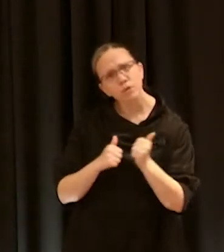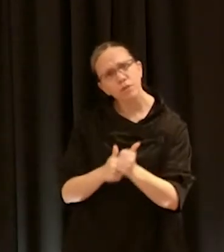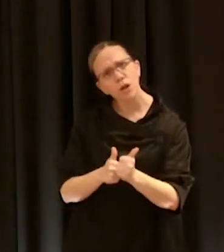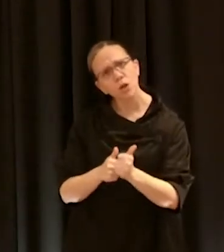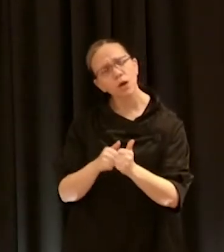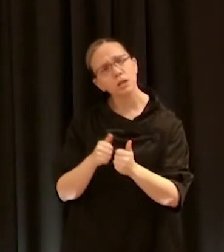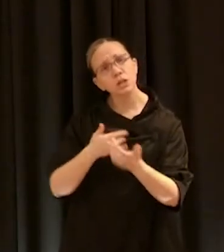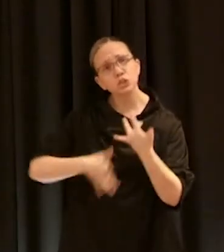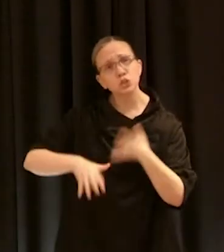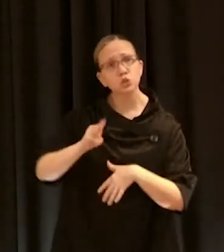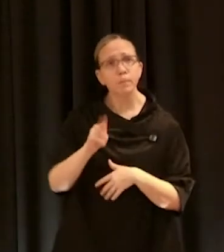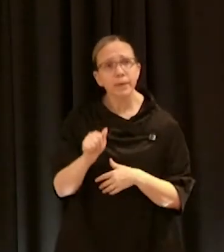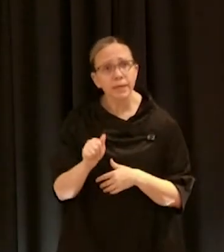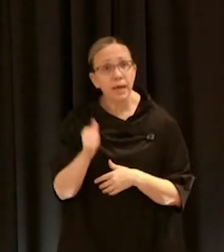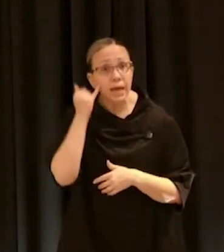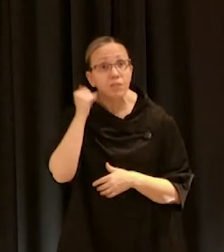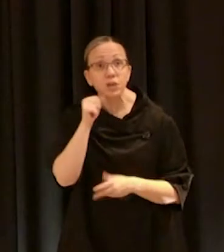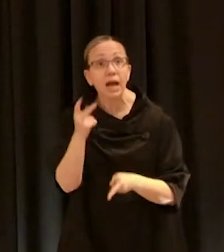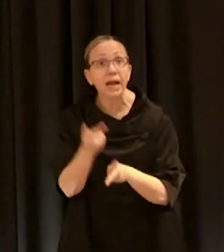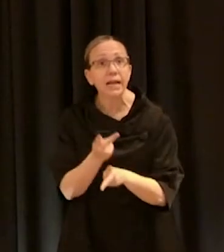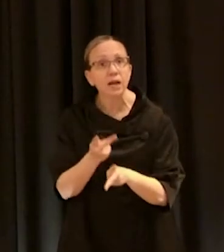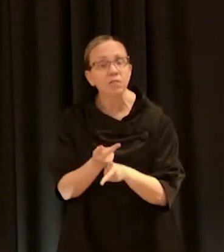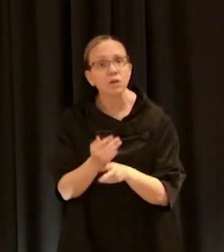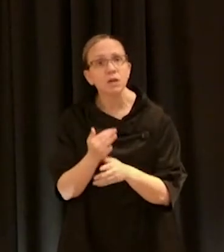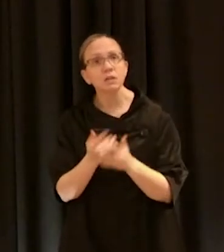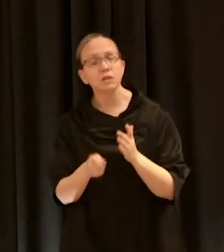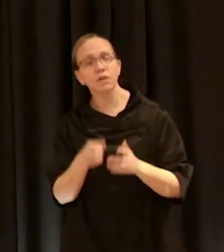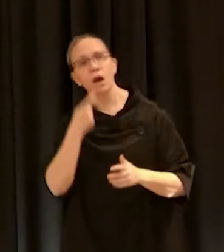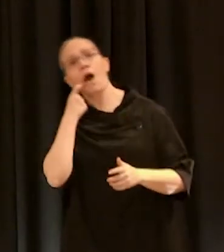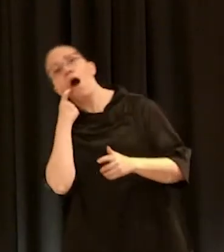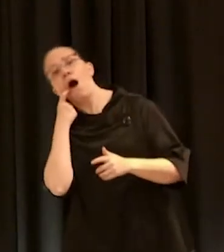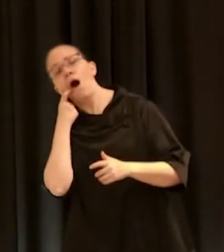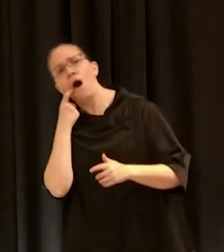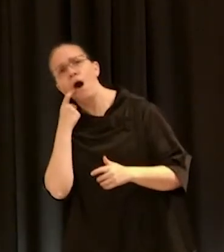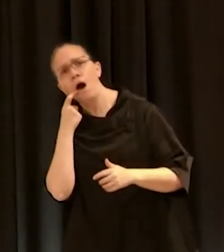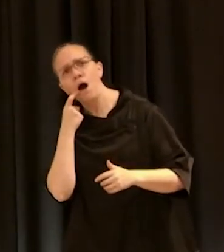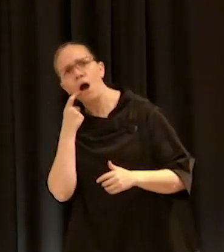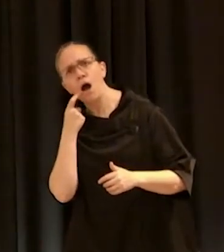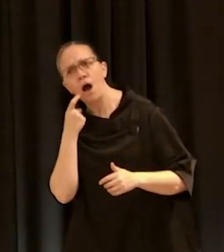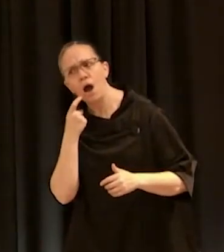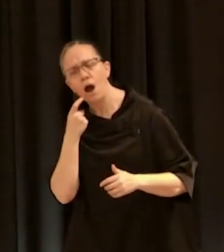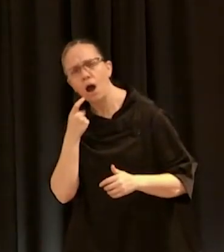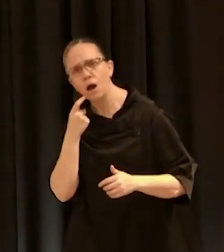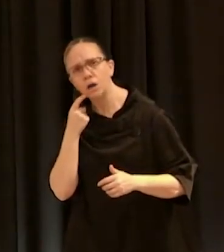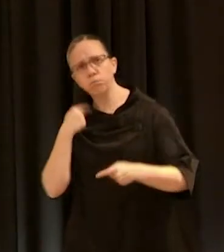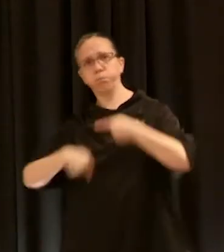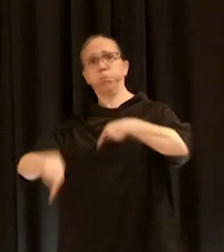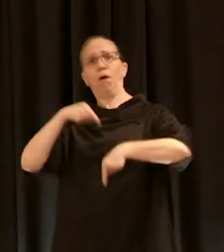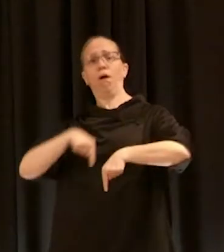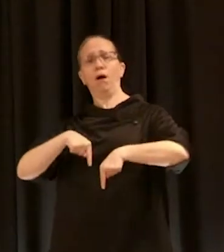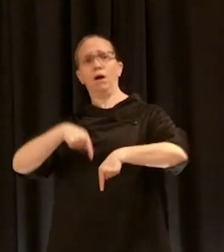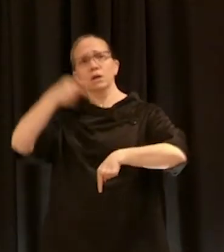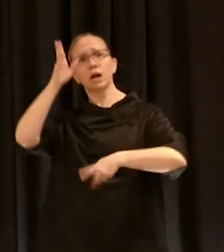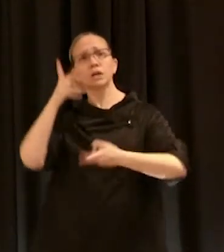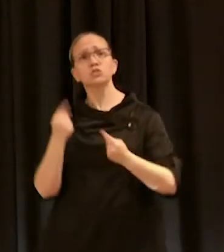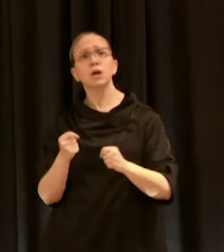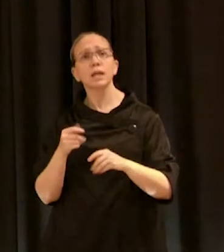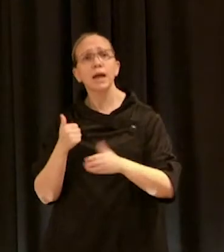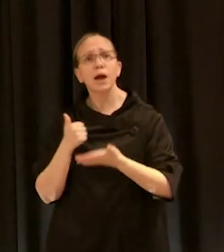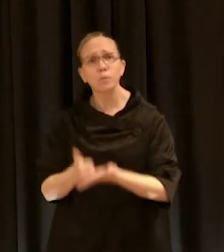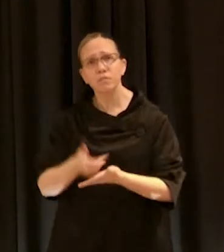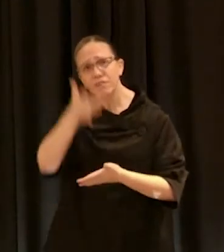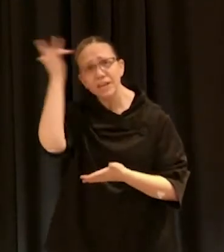on social media, because if you're not careful, some of that stuff will be hooks that will pull you back into what God's trying to get you to